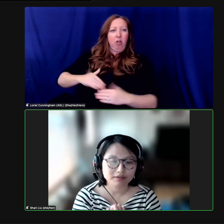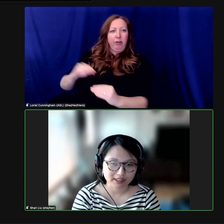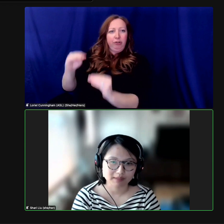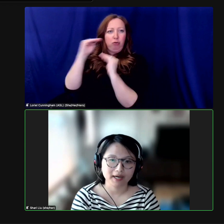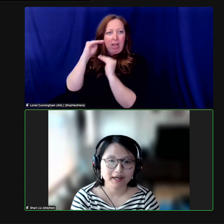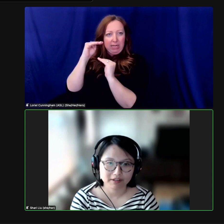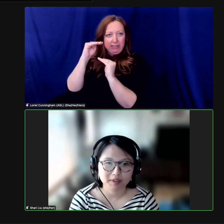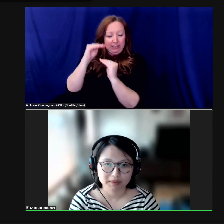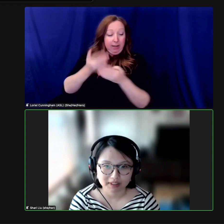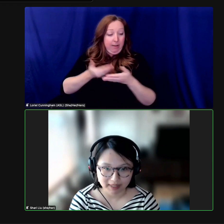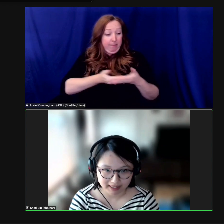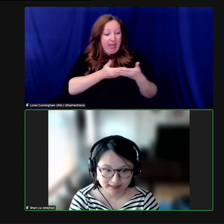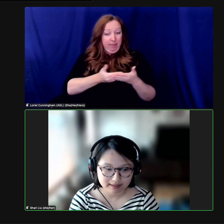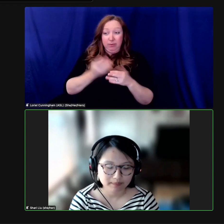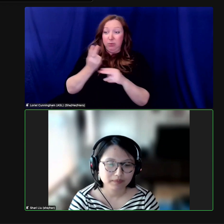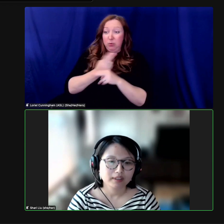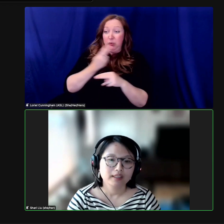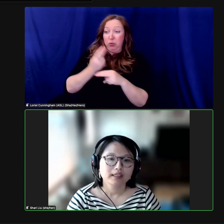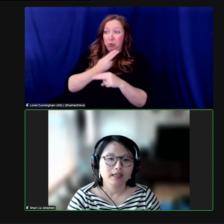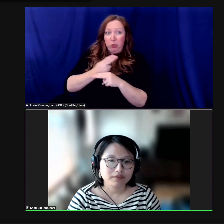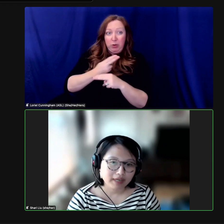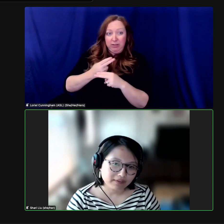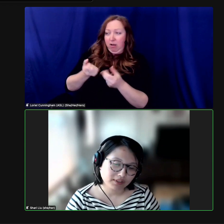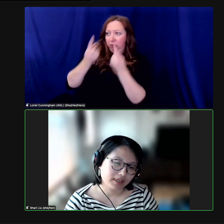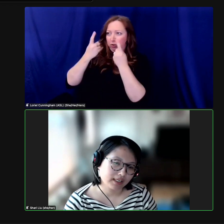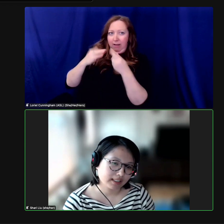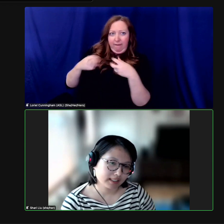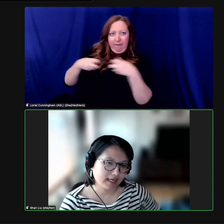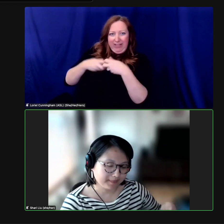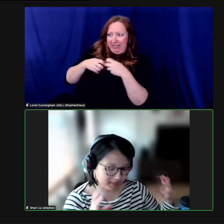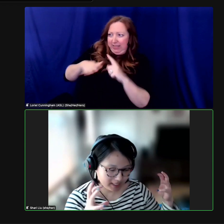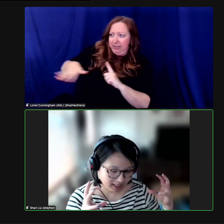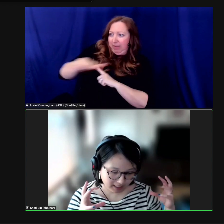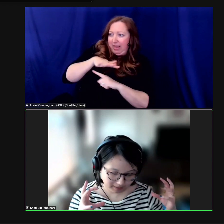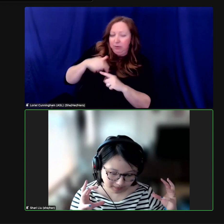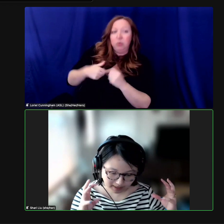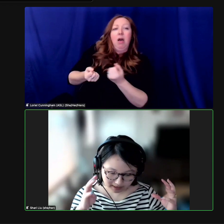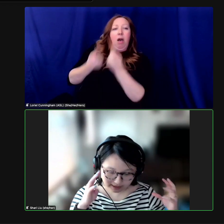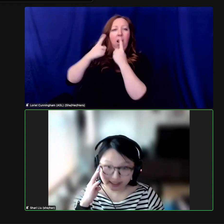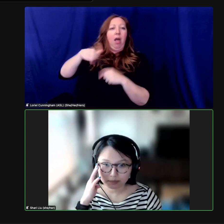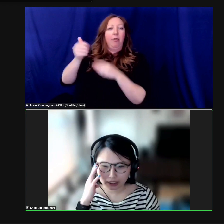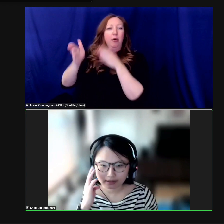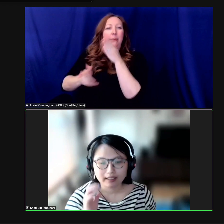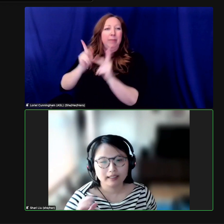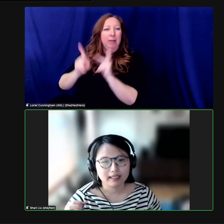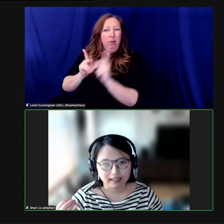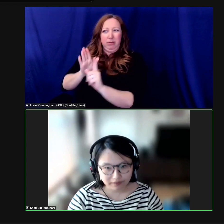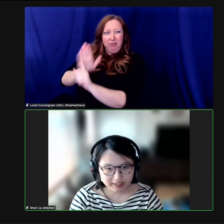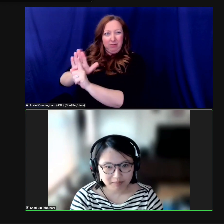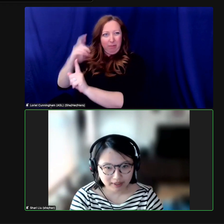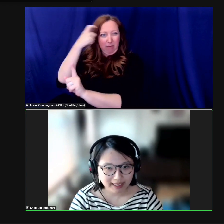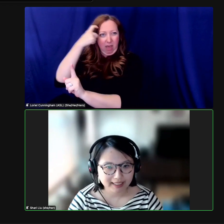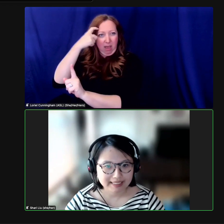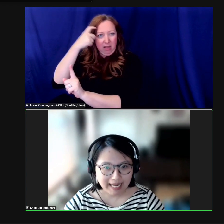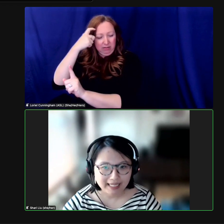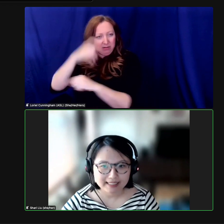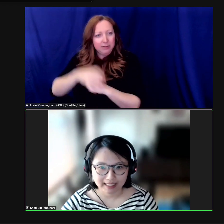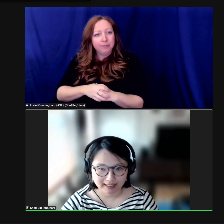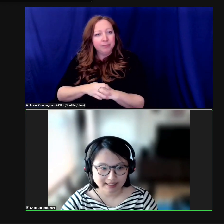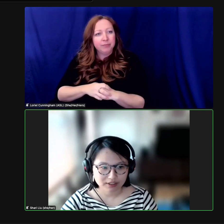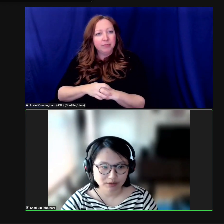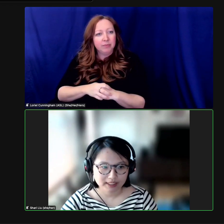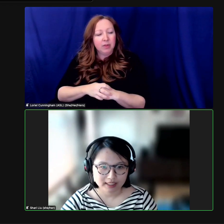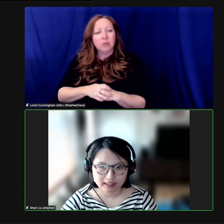information to reason about other people's minds. And throughout the talk, I'm claiming that infants apply a